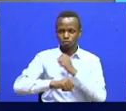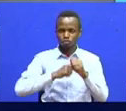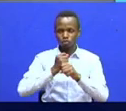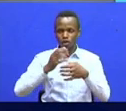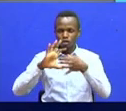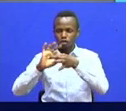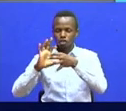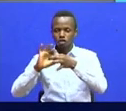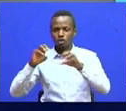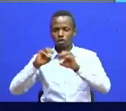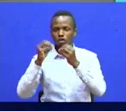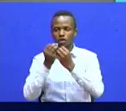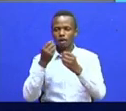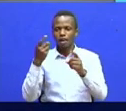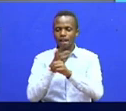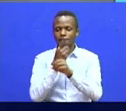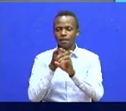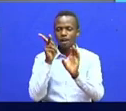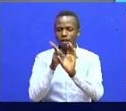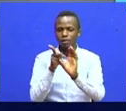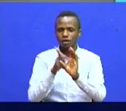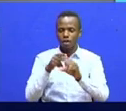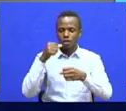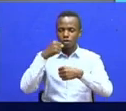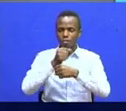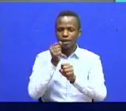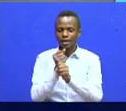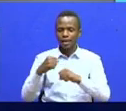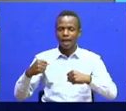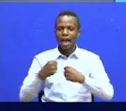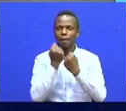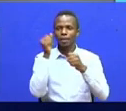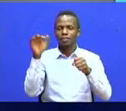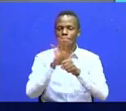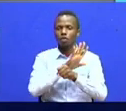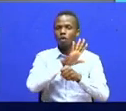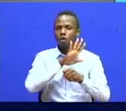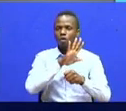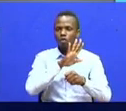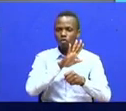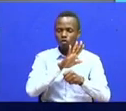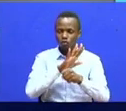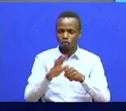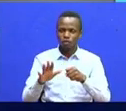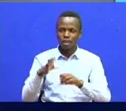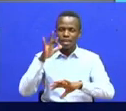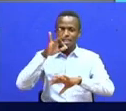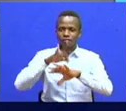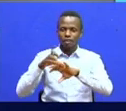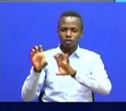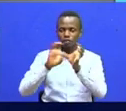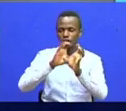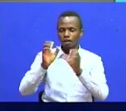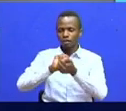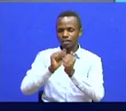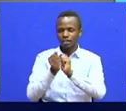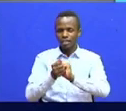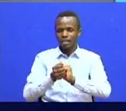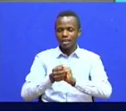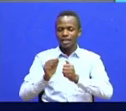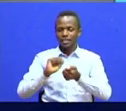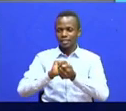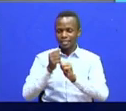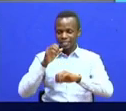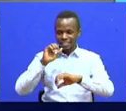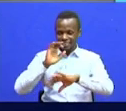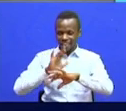from different key players to make it a reality. And as a way of countering the ravaging effects of climate change, Kipepeo Green Heritage